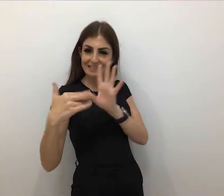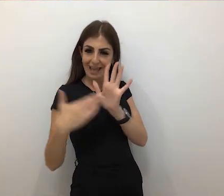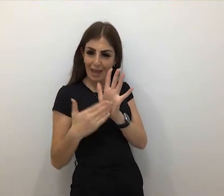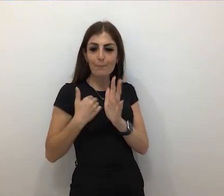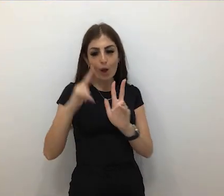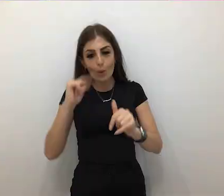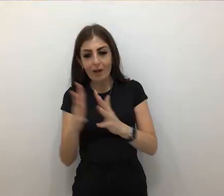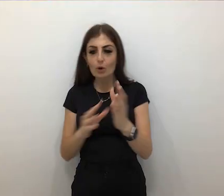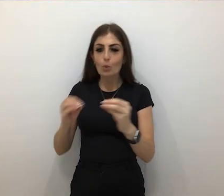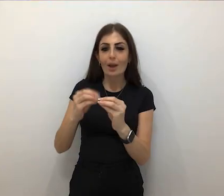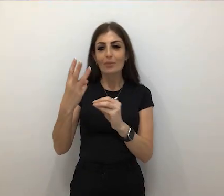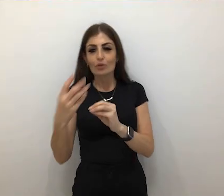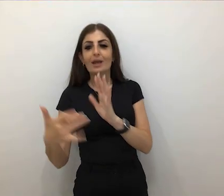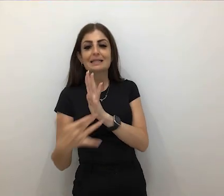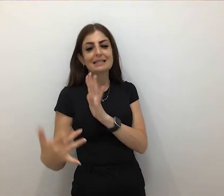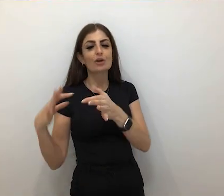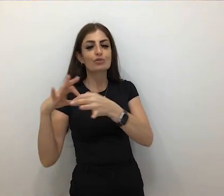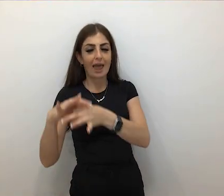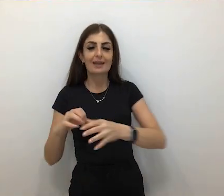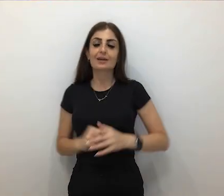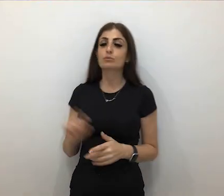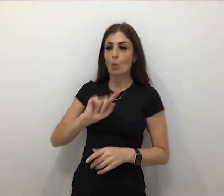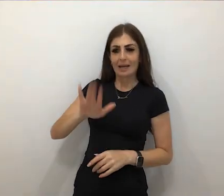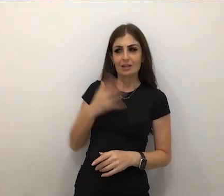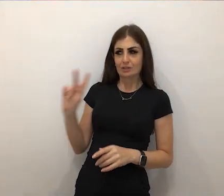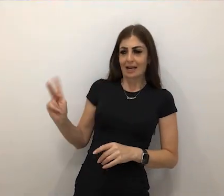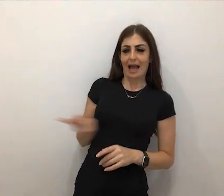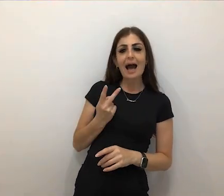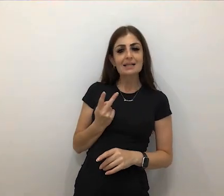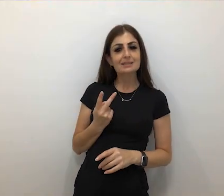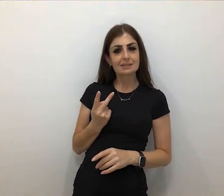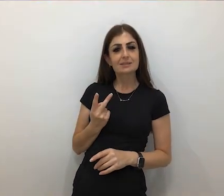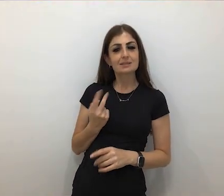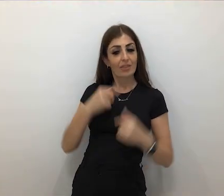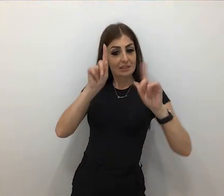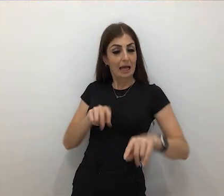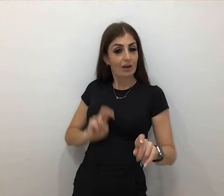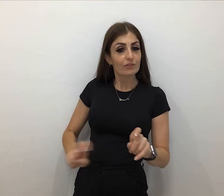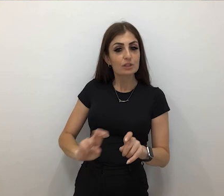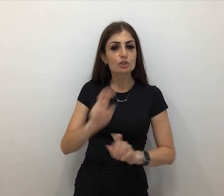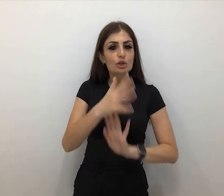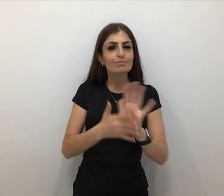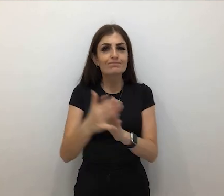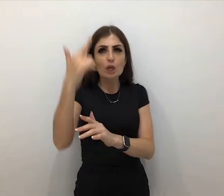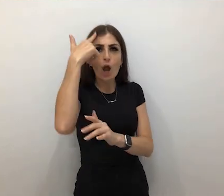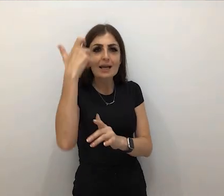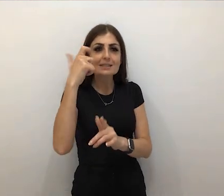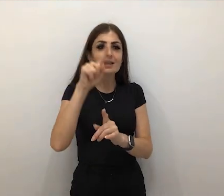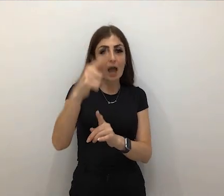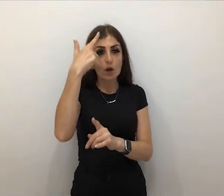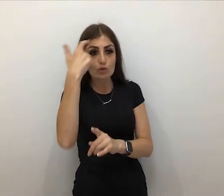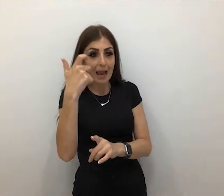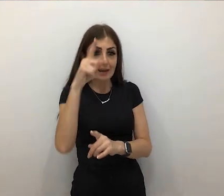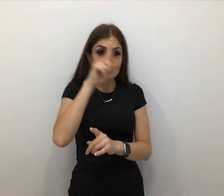and everything tech-related. I think what really interested us both at the beginning of this journey was the idea is that creators didn't